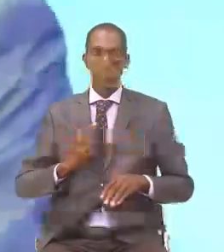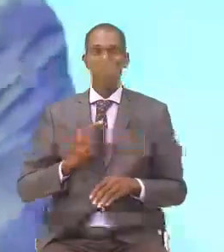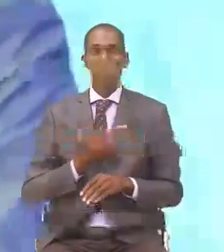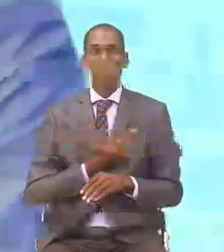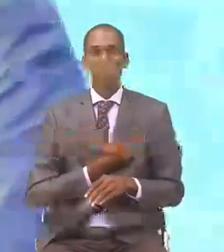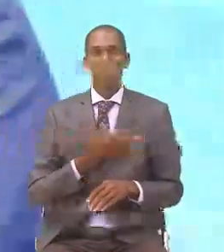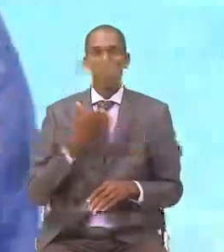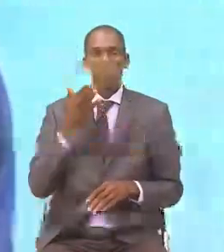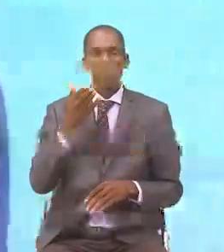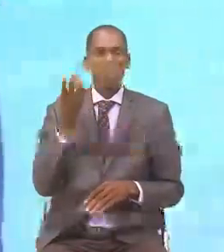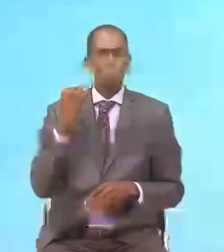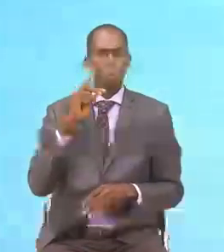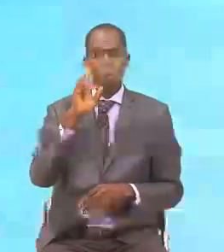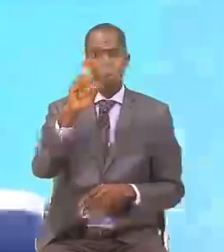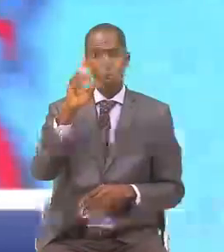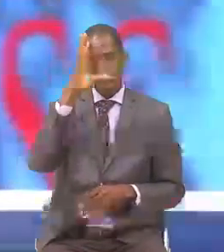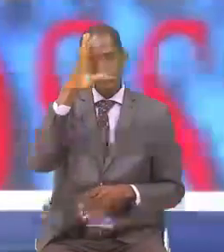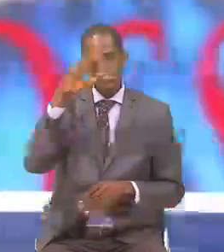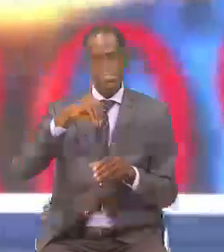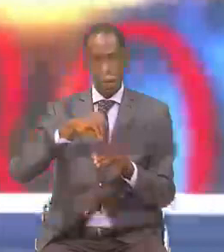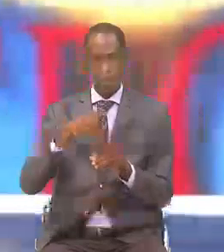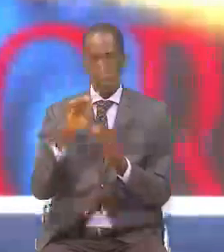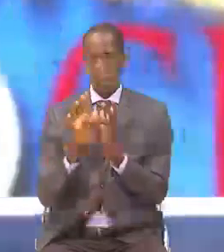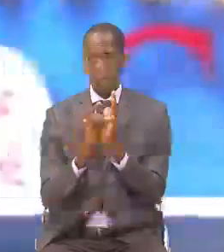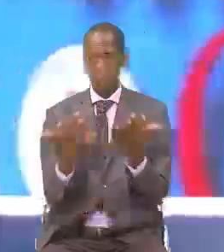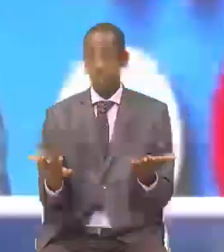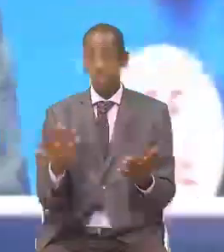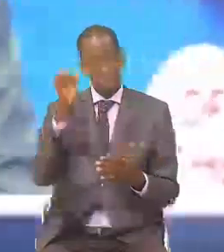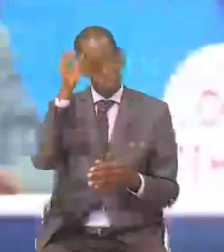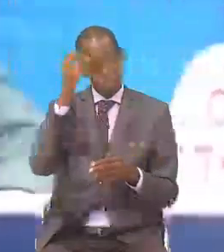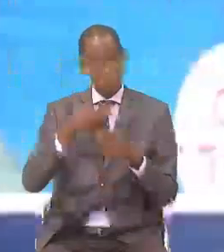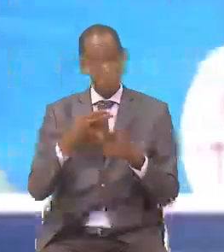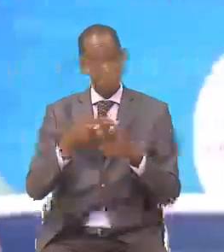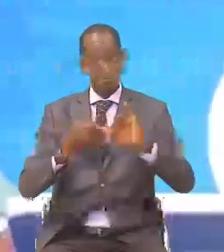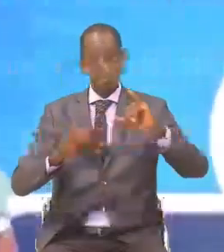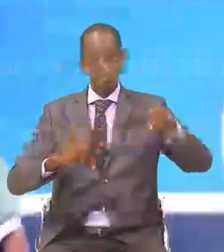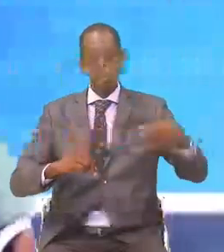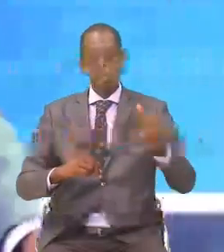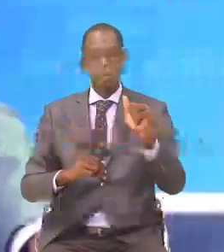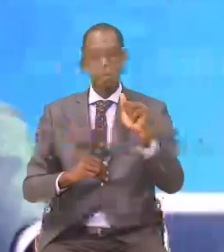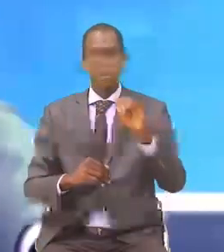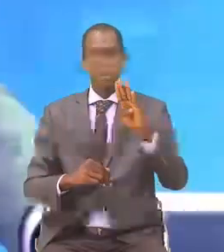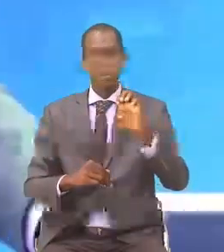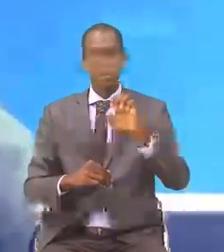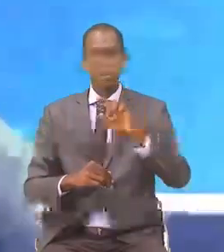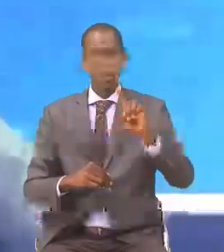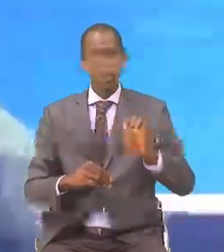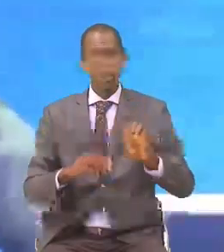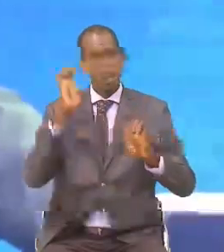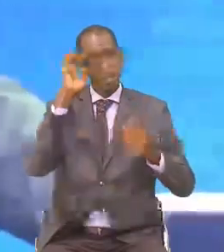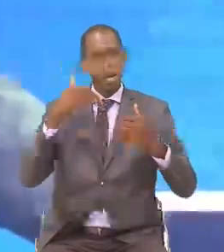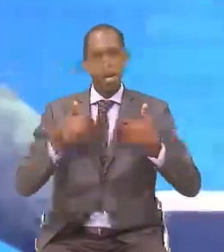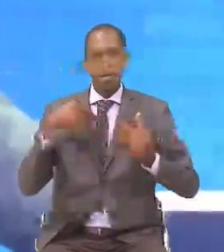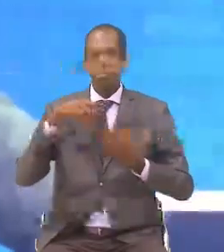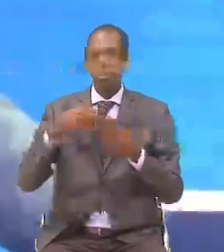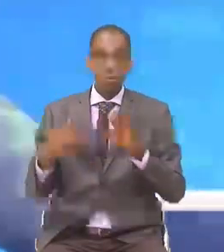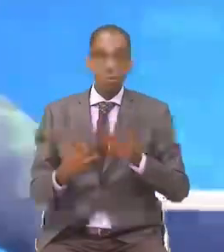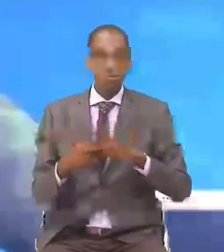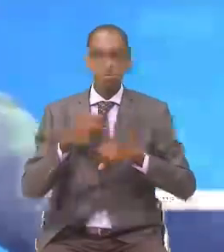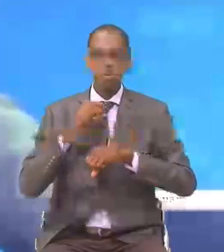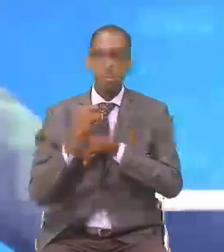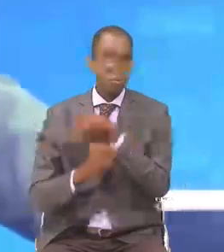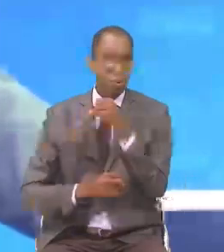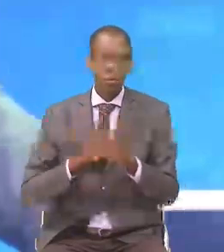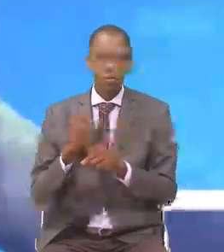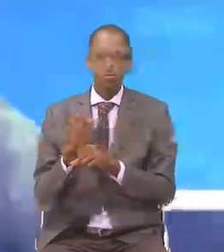bless us. And bless us. There was one man in the Bible. His name Jabez. He